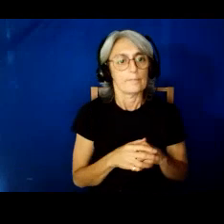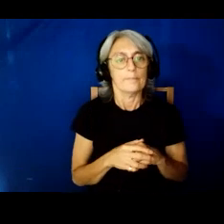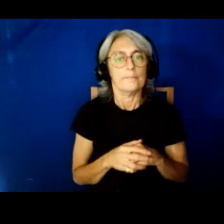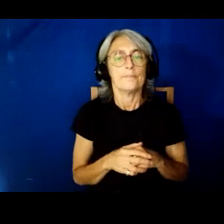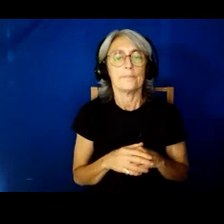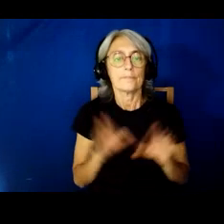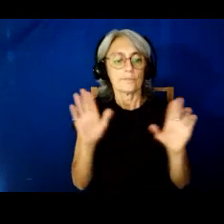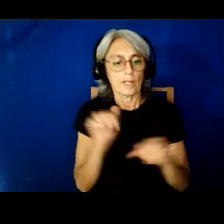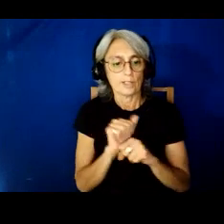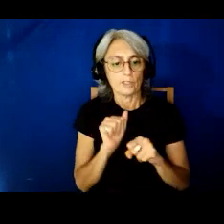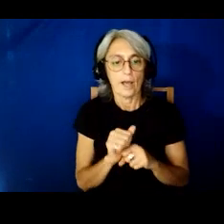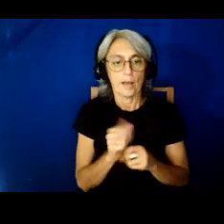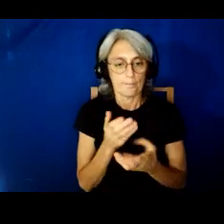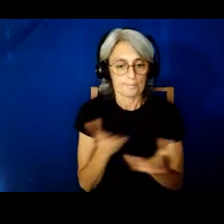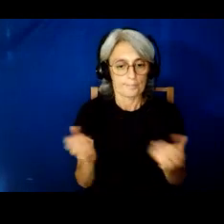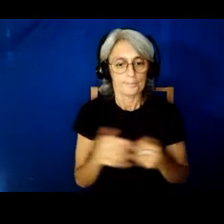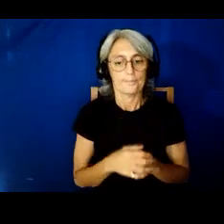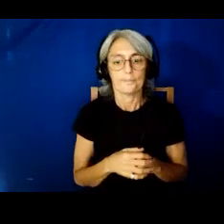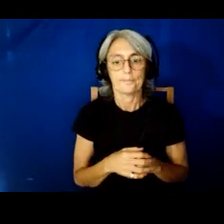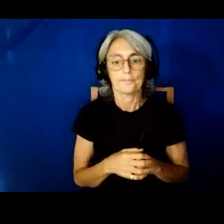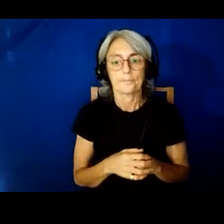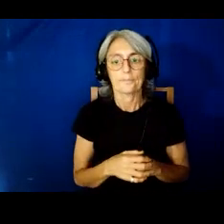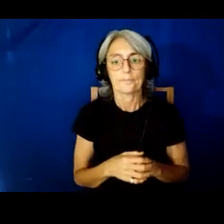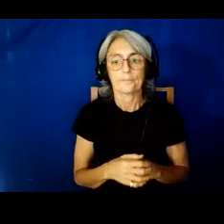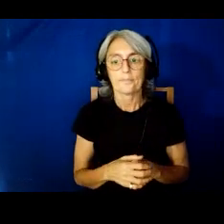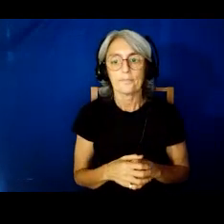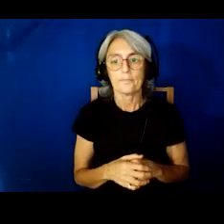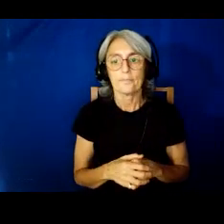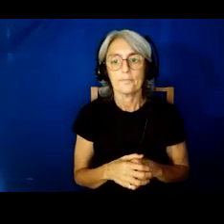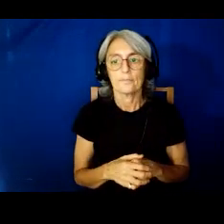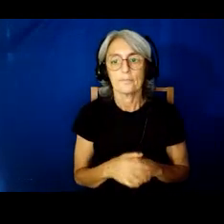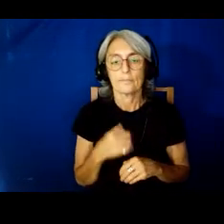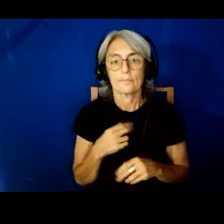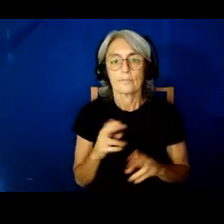job, members. I'm honored to be with you today.